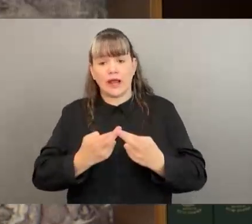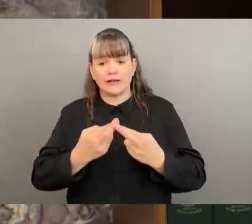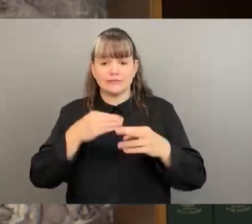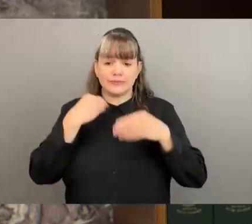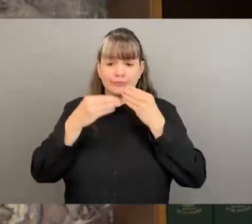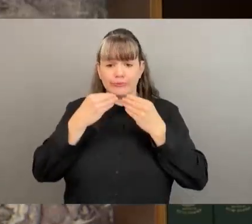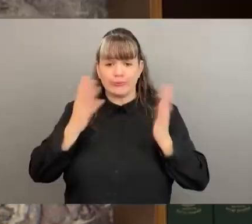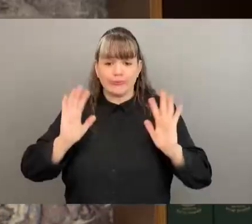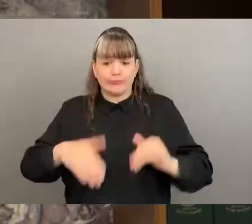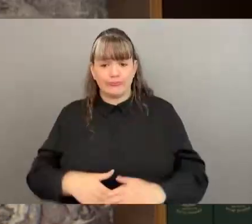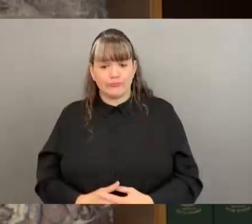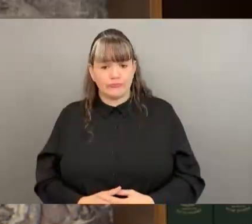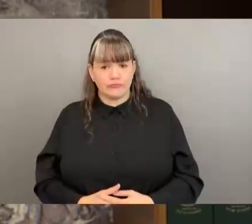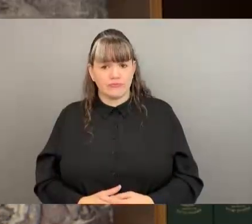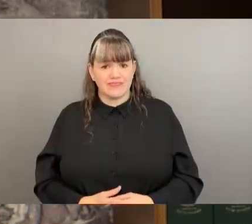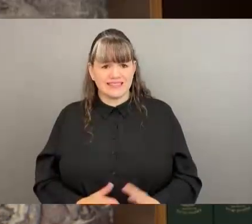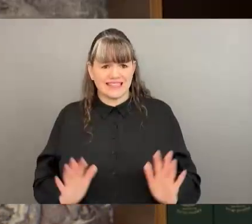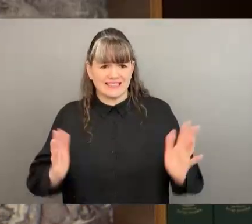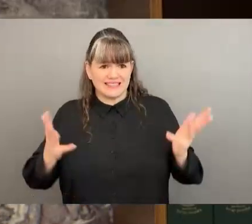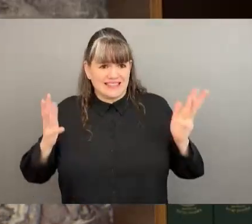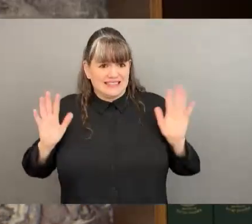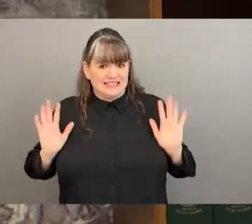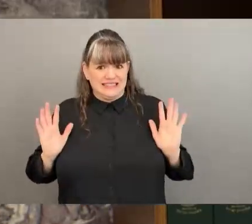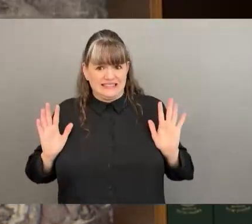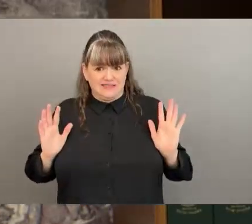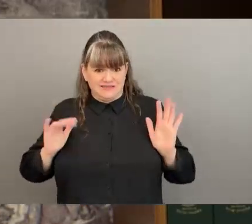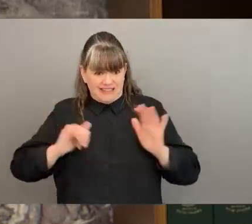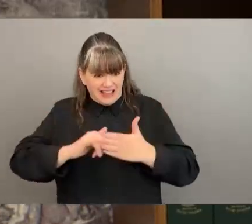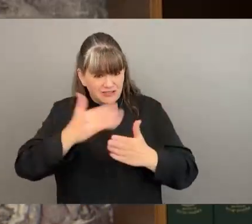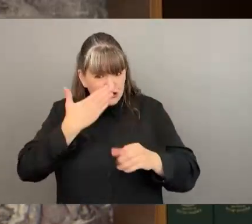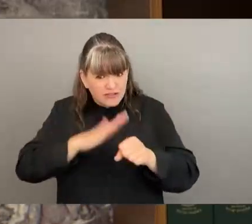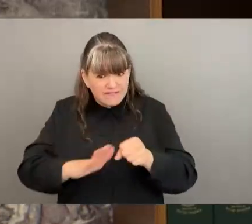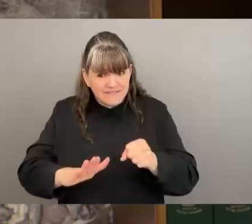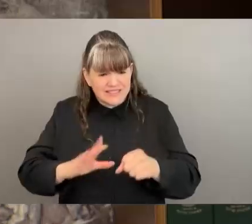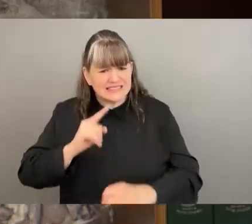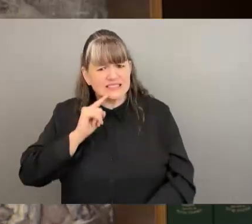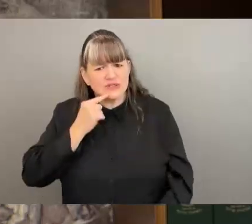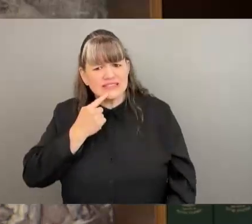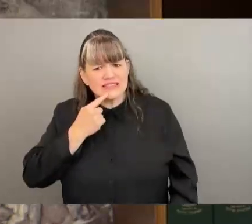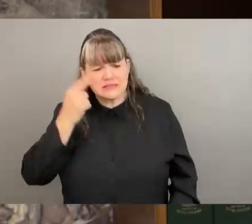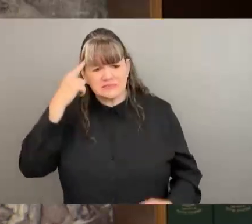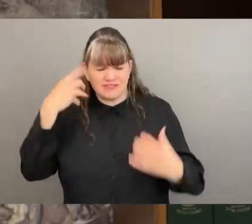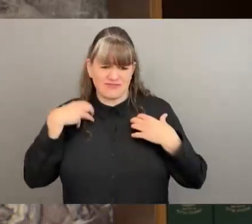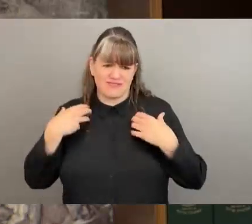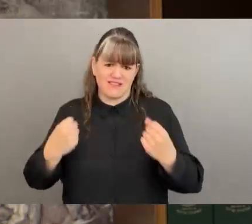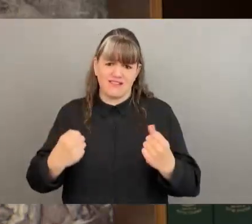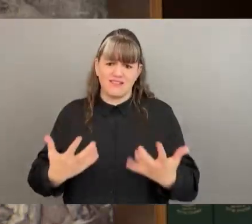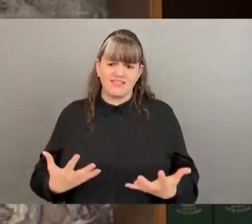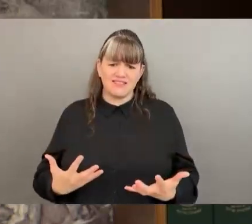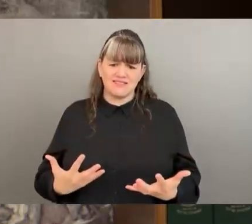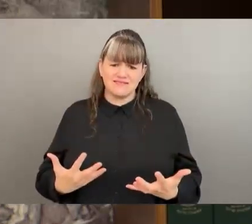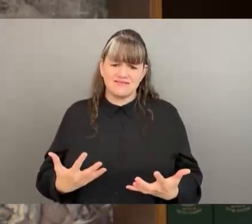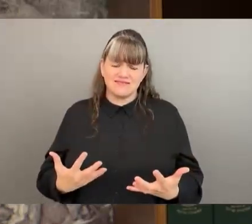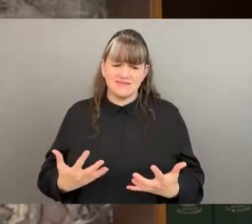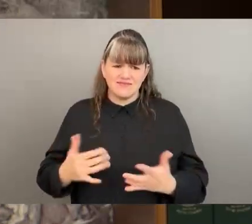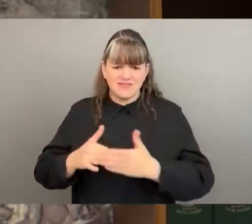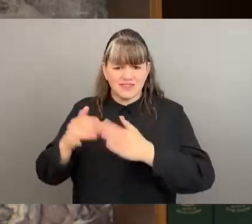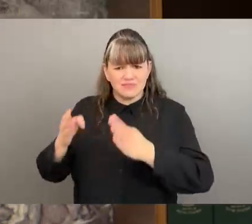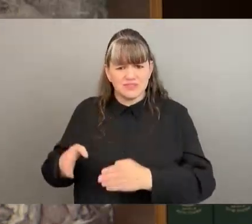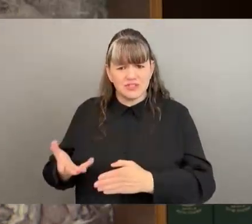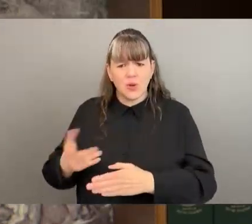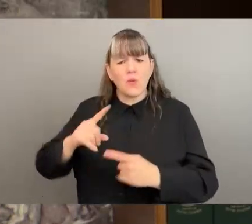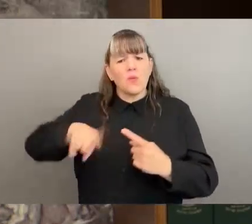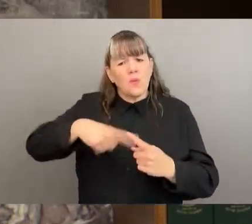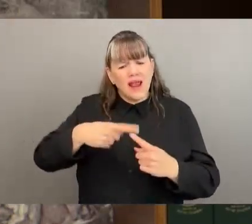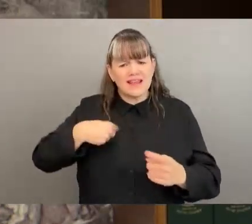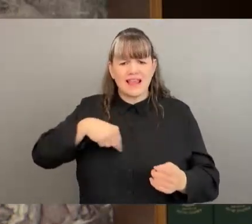battling serious mental illness? When can we expect increased supports that are immediate